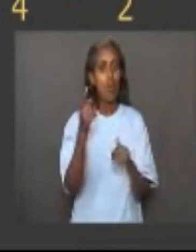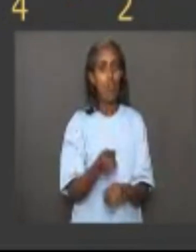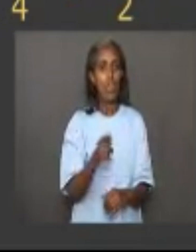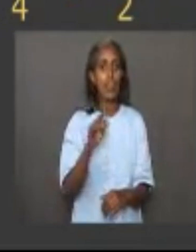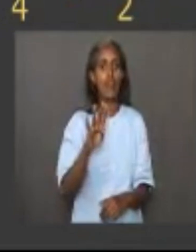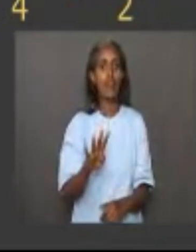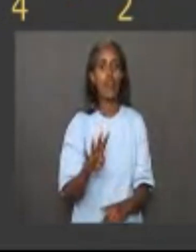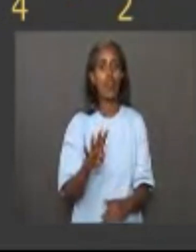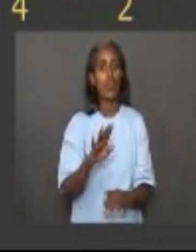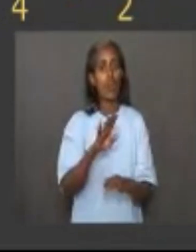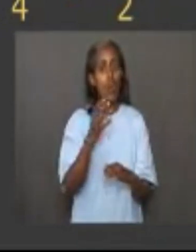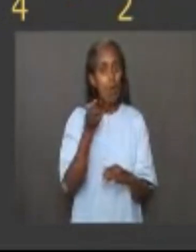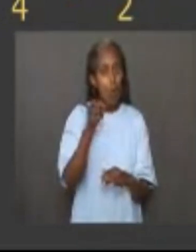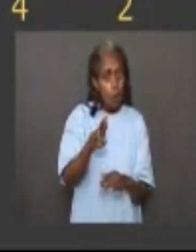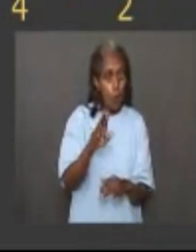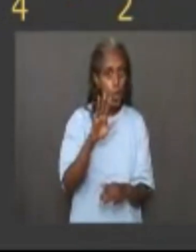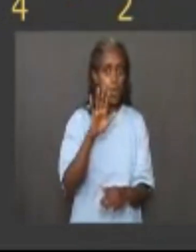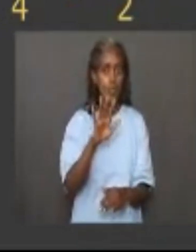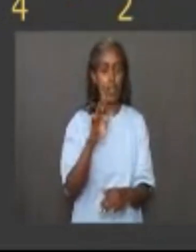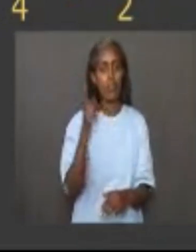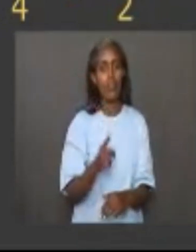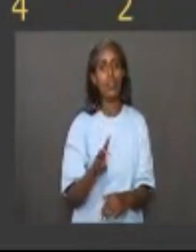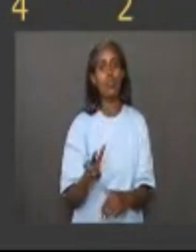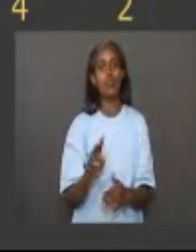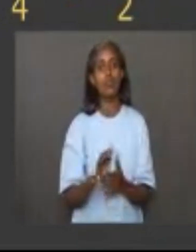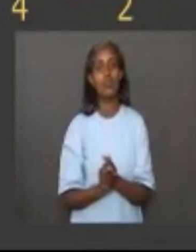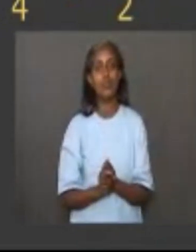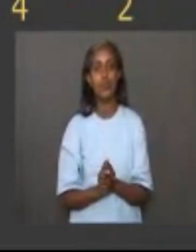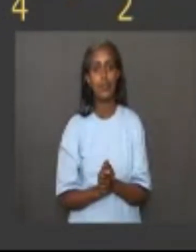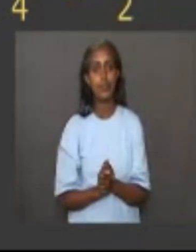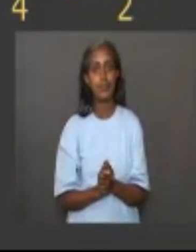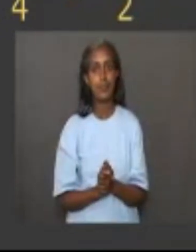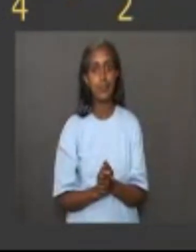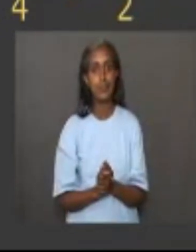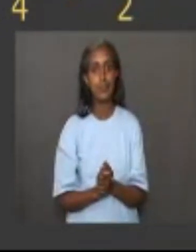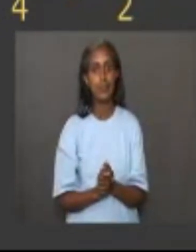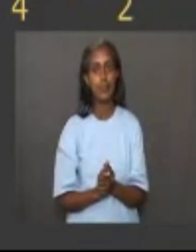4 or 5 over 2.